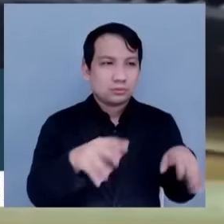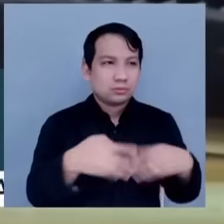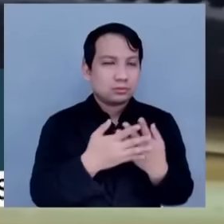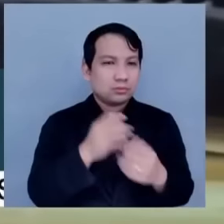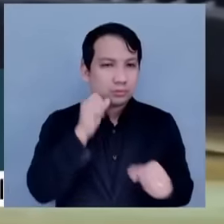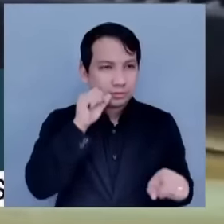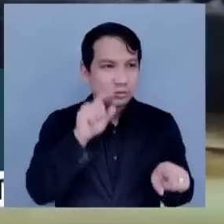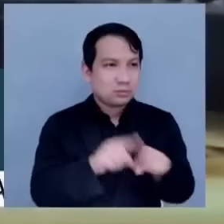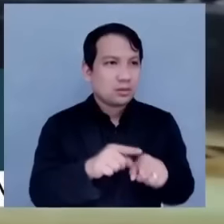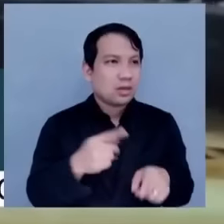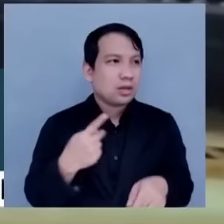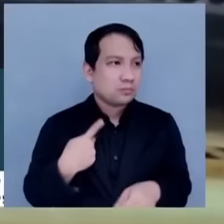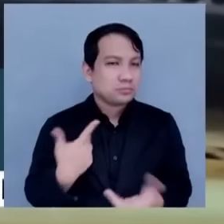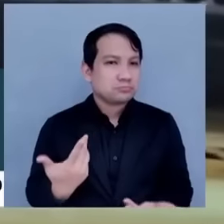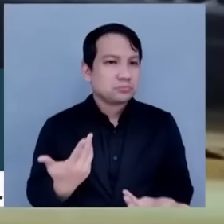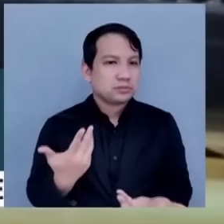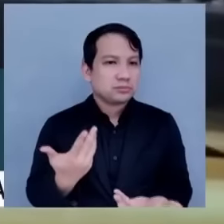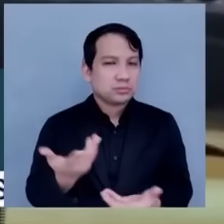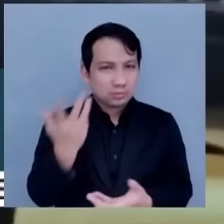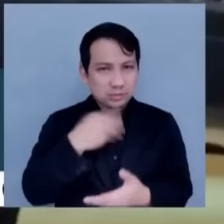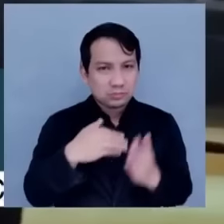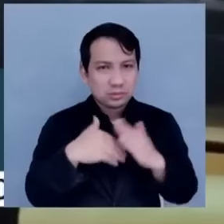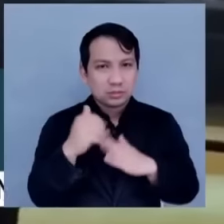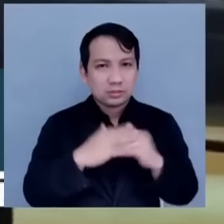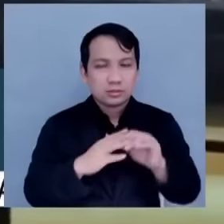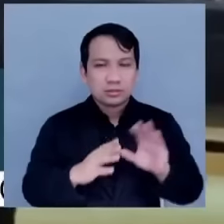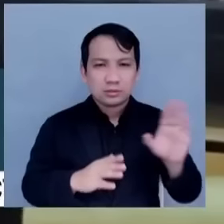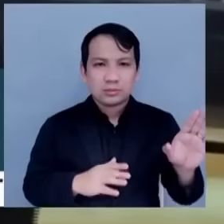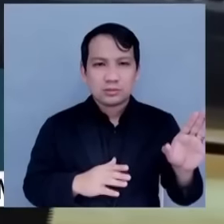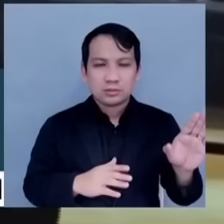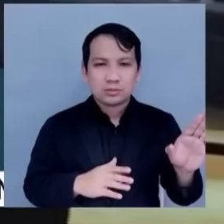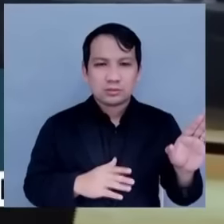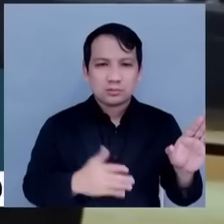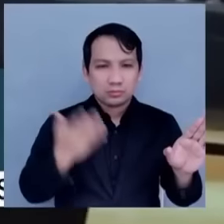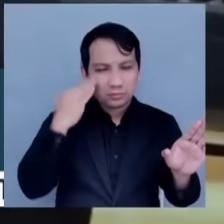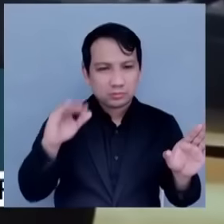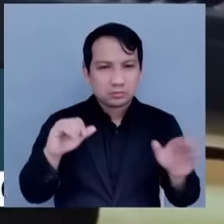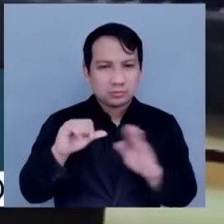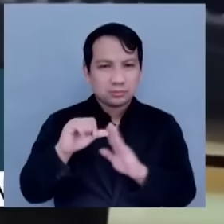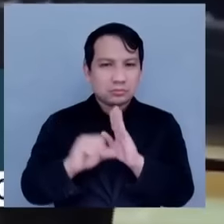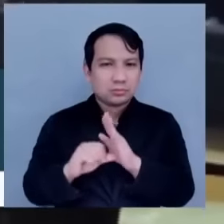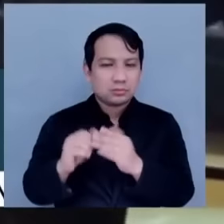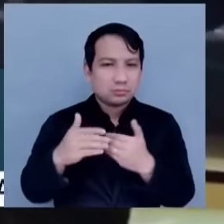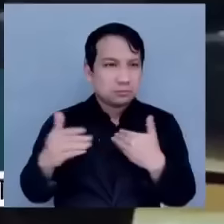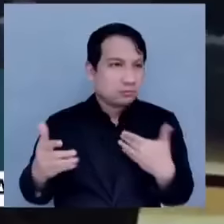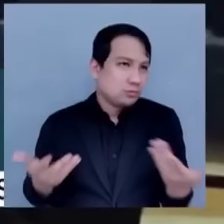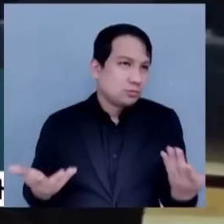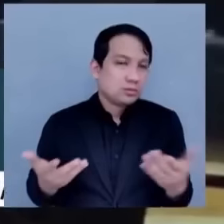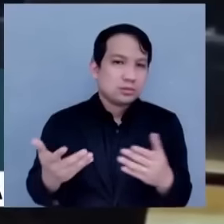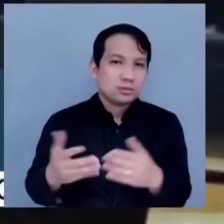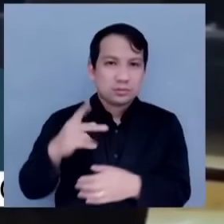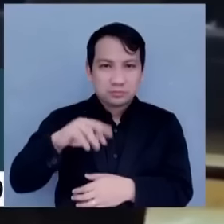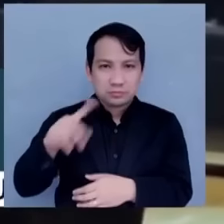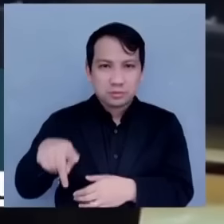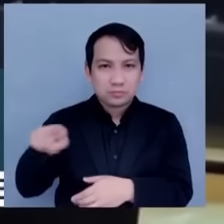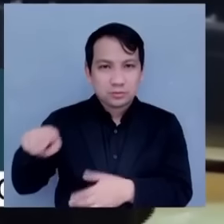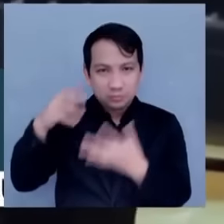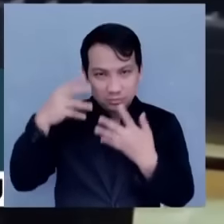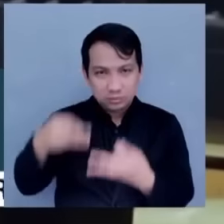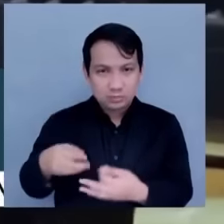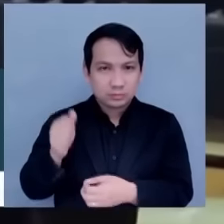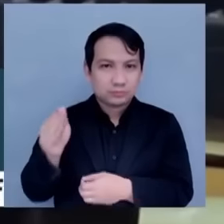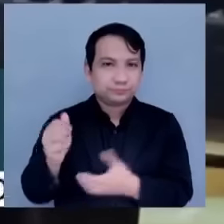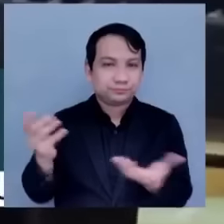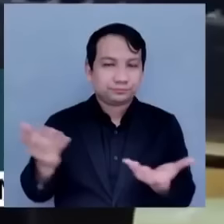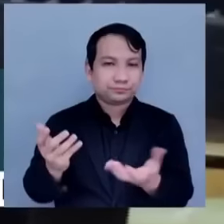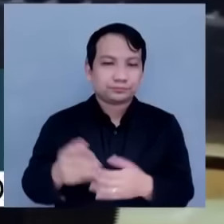no? So siguro mas comfortable siya doon. Pero really, I don't have the discretion on that. It will be the PNP which will decide where. Have you